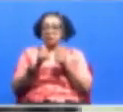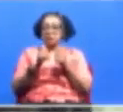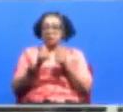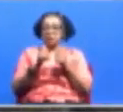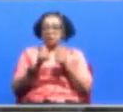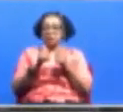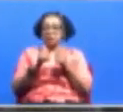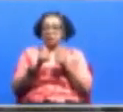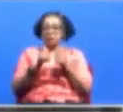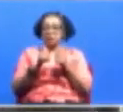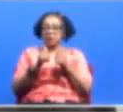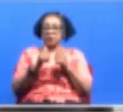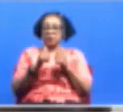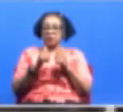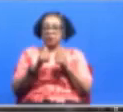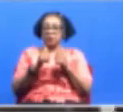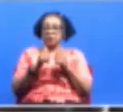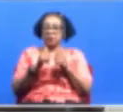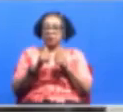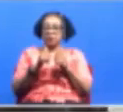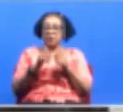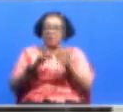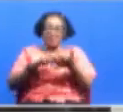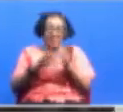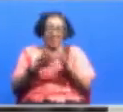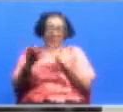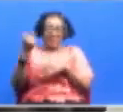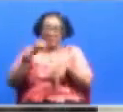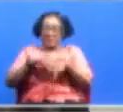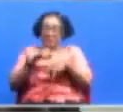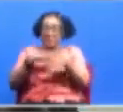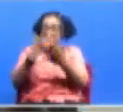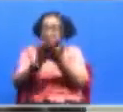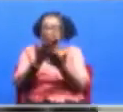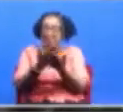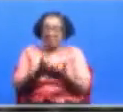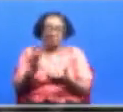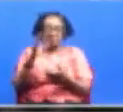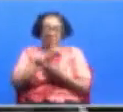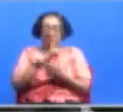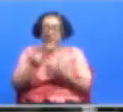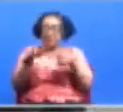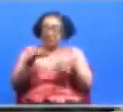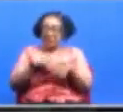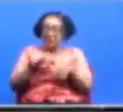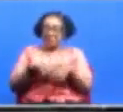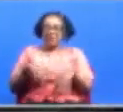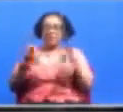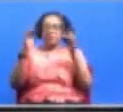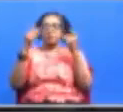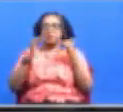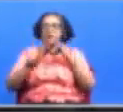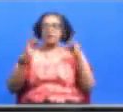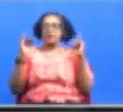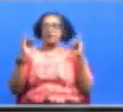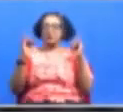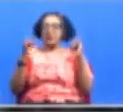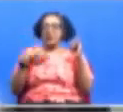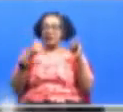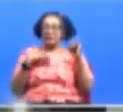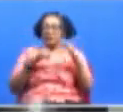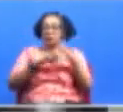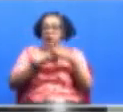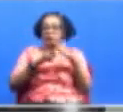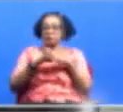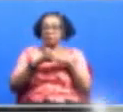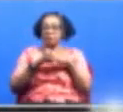And yes, I got the last time I applied, I didn't get it, and this time I got it, and so I have the scholarship.